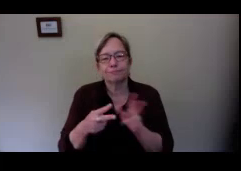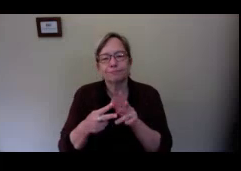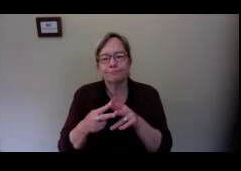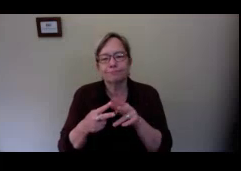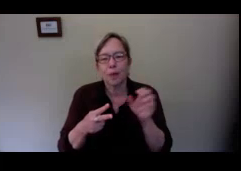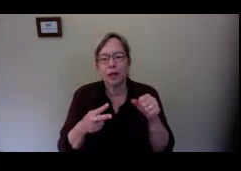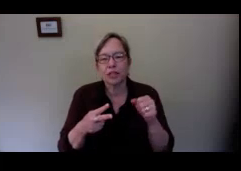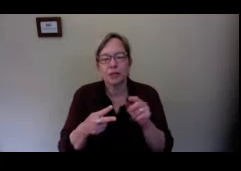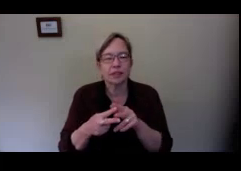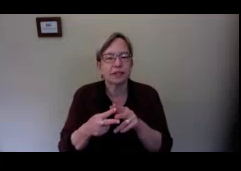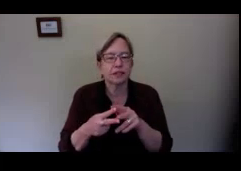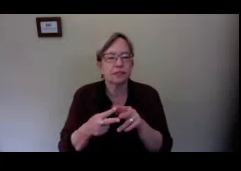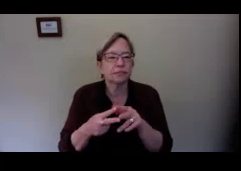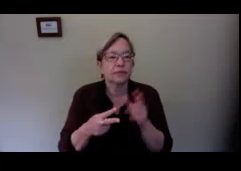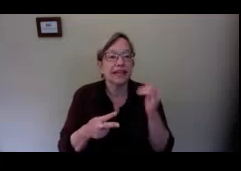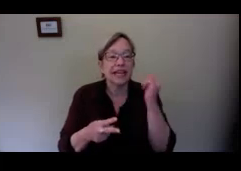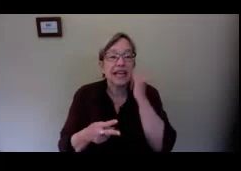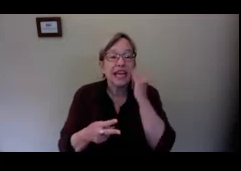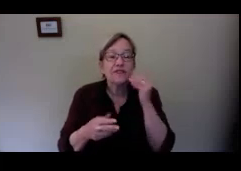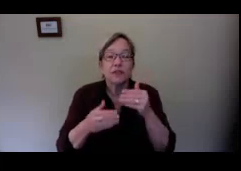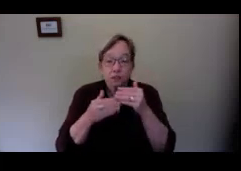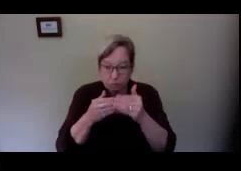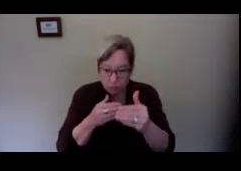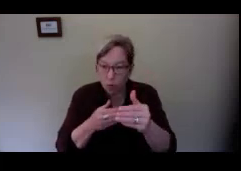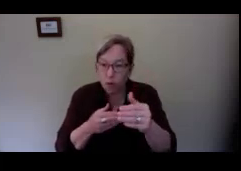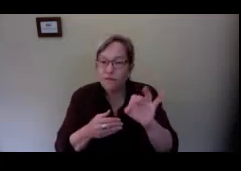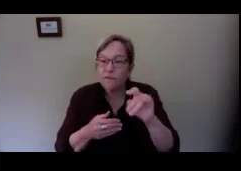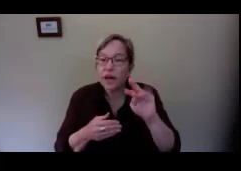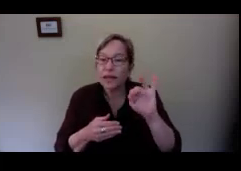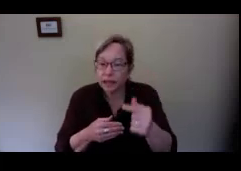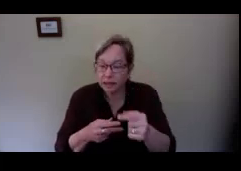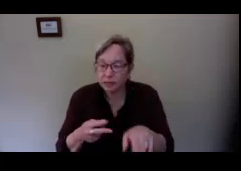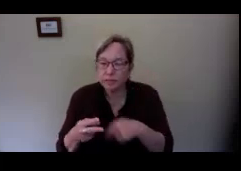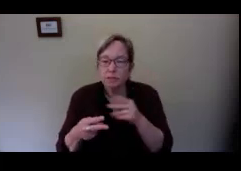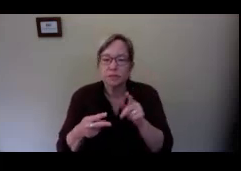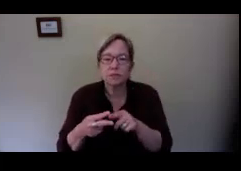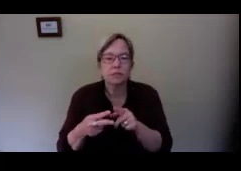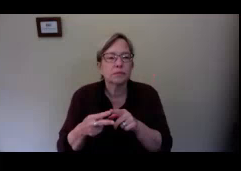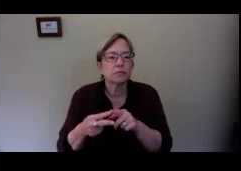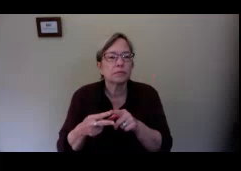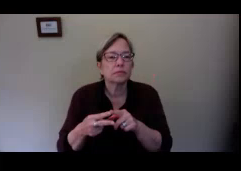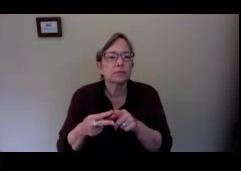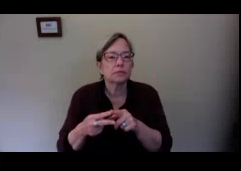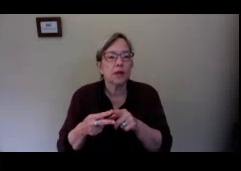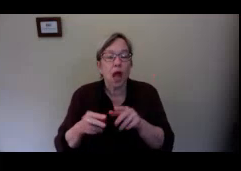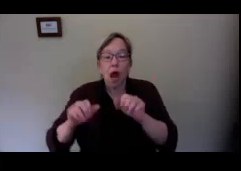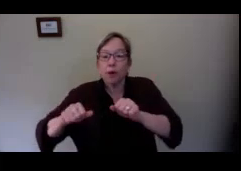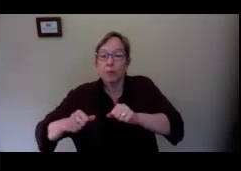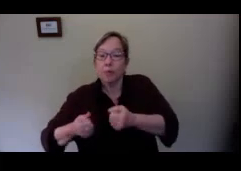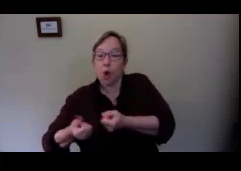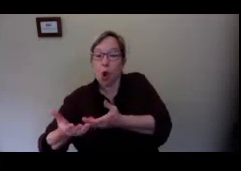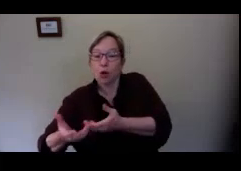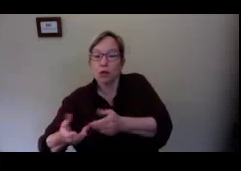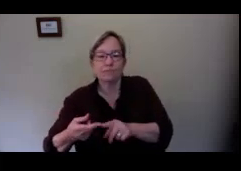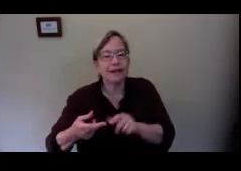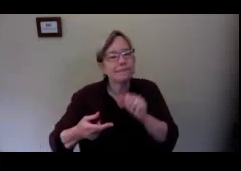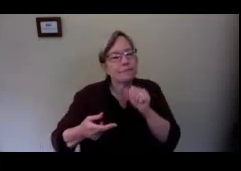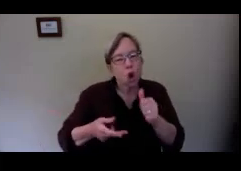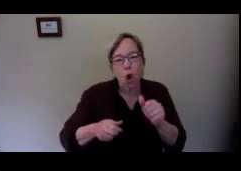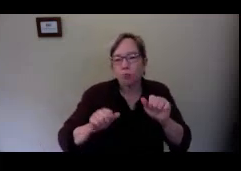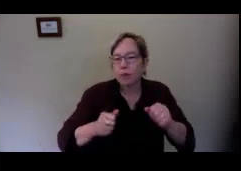possibilities. If the case proceeds to a finding, the two possible outcomes are probable cause or no probable